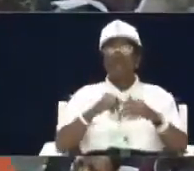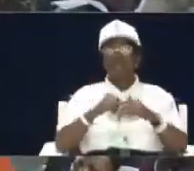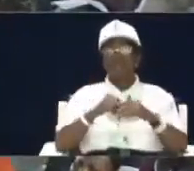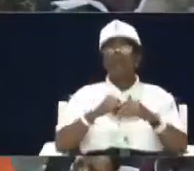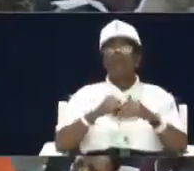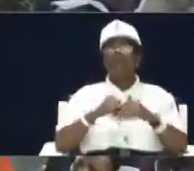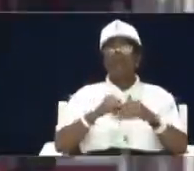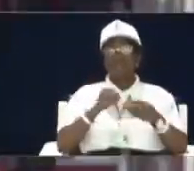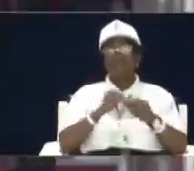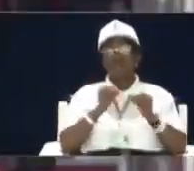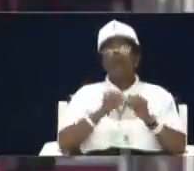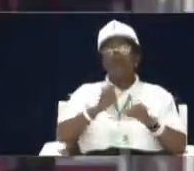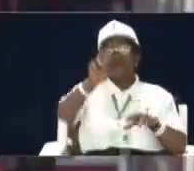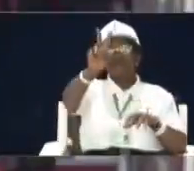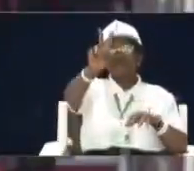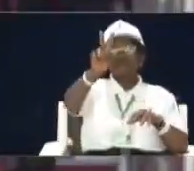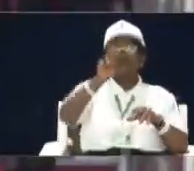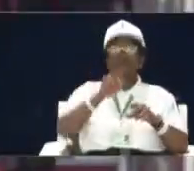Number two,